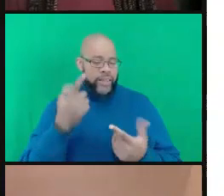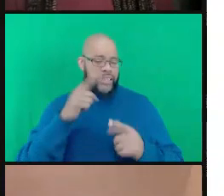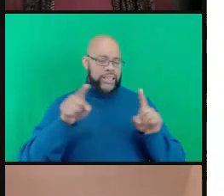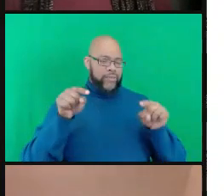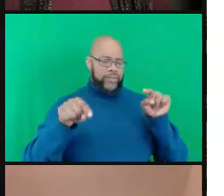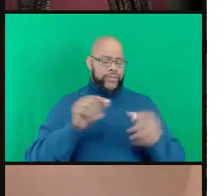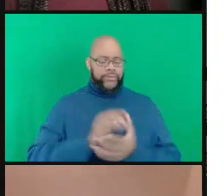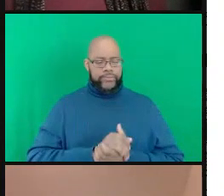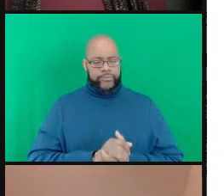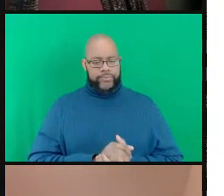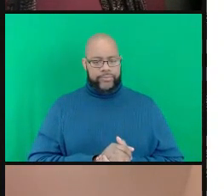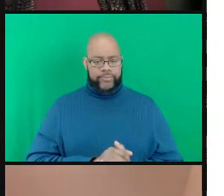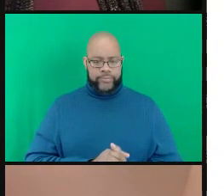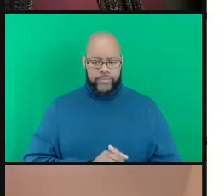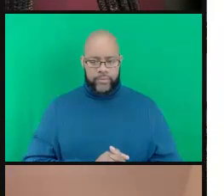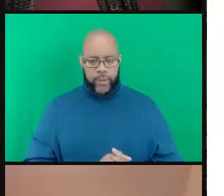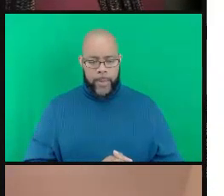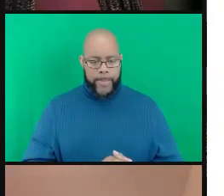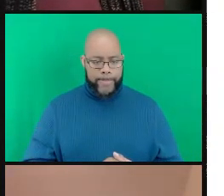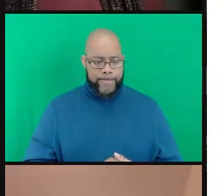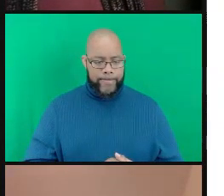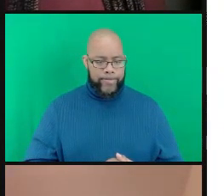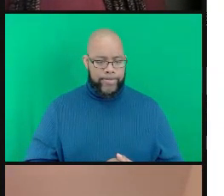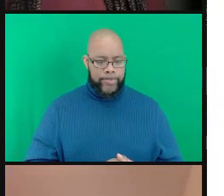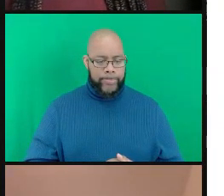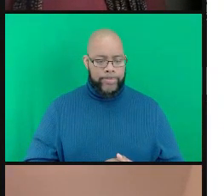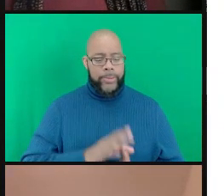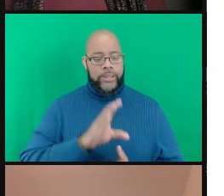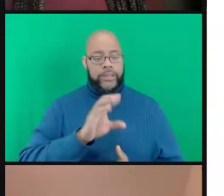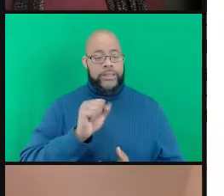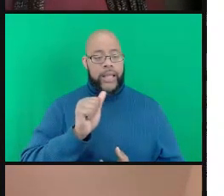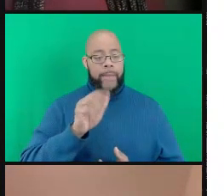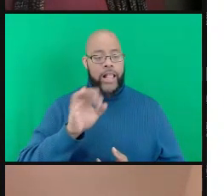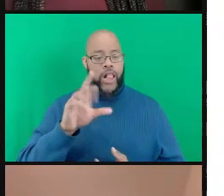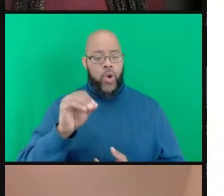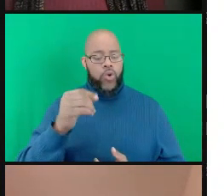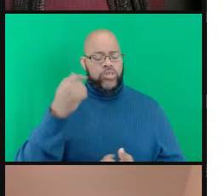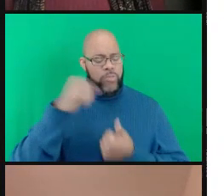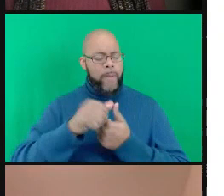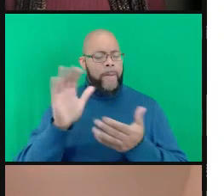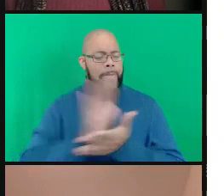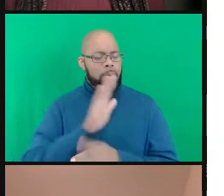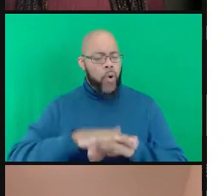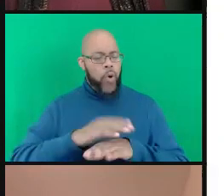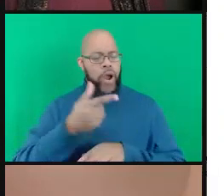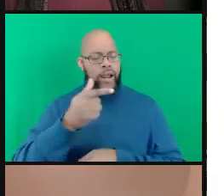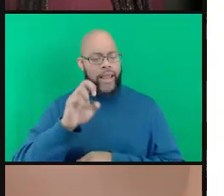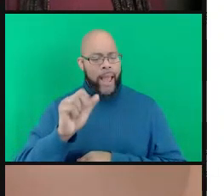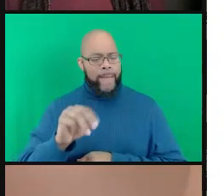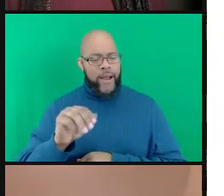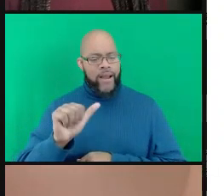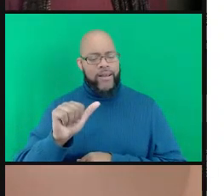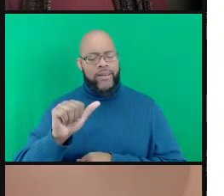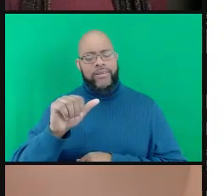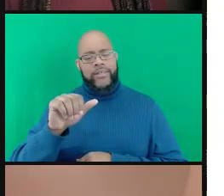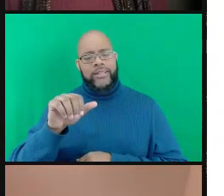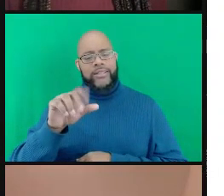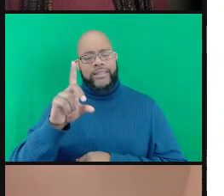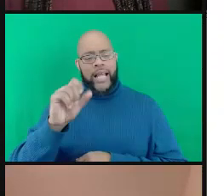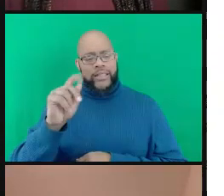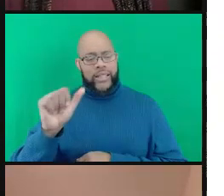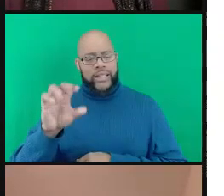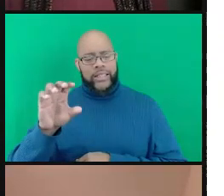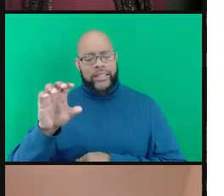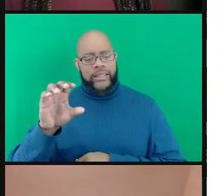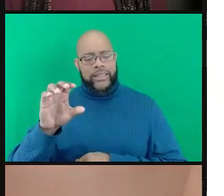Okay. Sabelo said that he remembers a paper on gamma delta T cells in skin cancer surveillance through